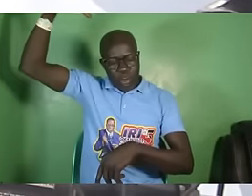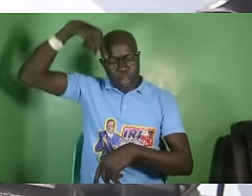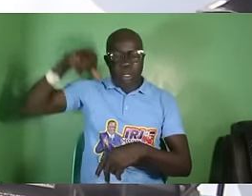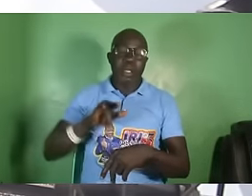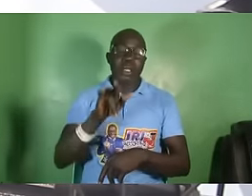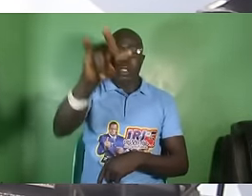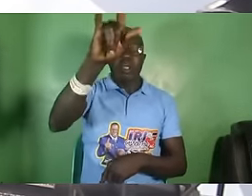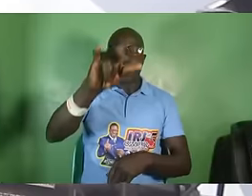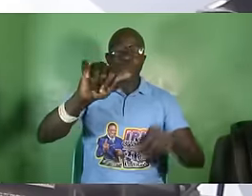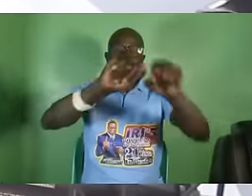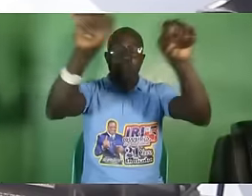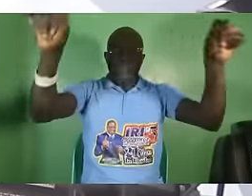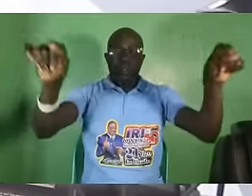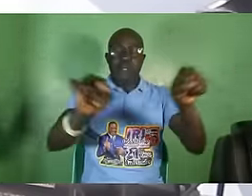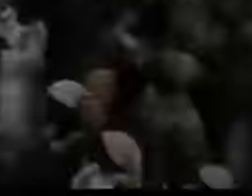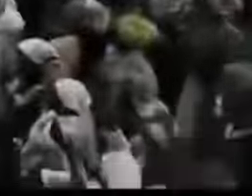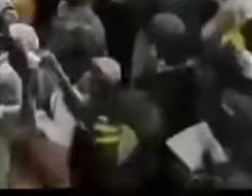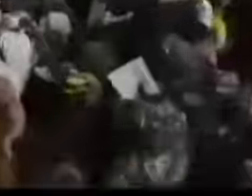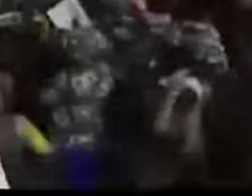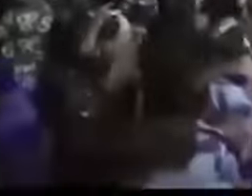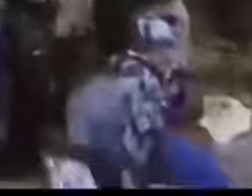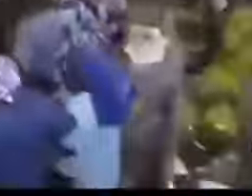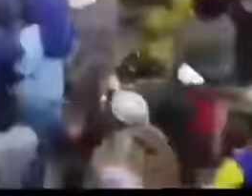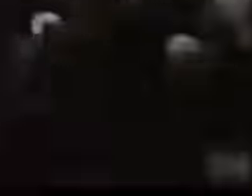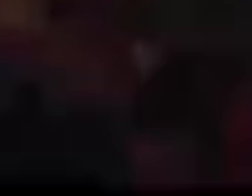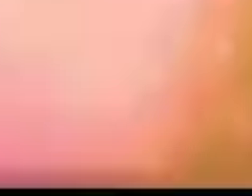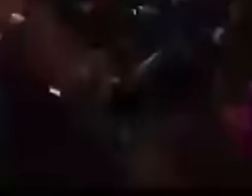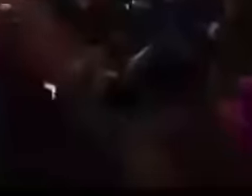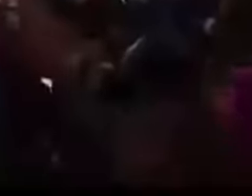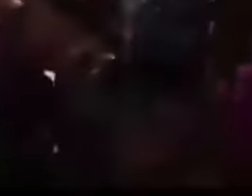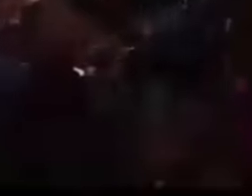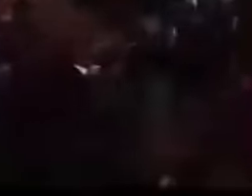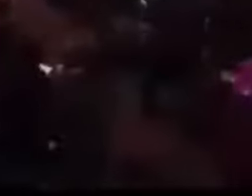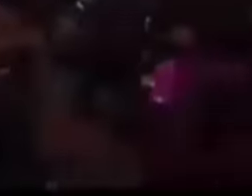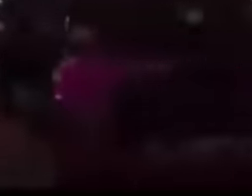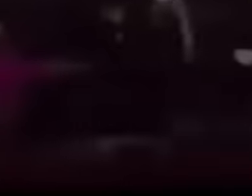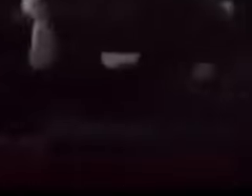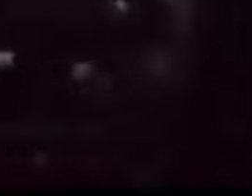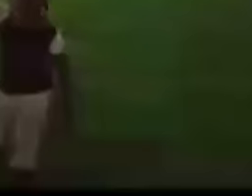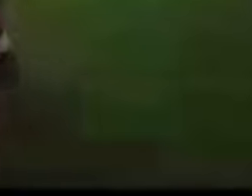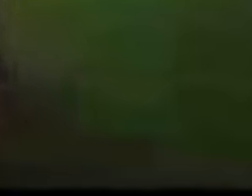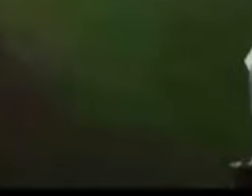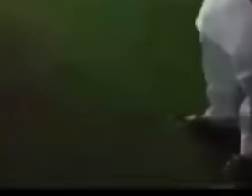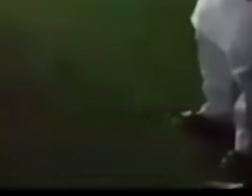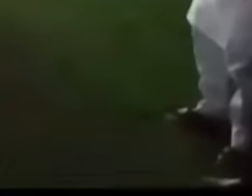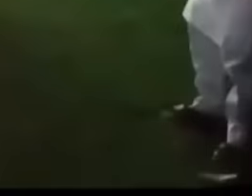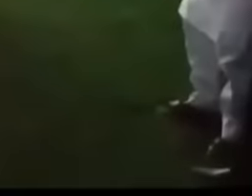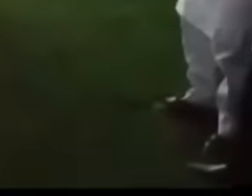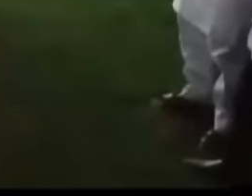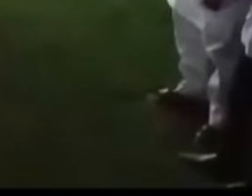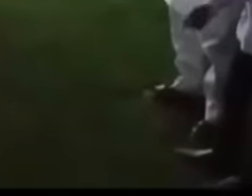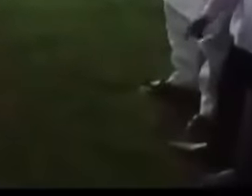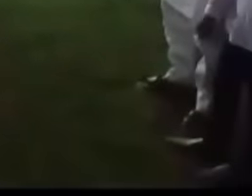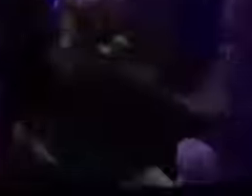Edobi, Airport area, Nile Ibadan. Motu de ya oni lu ku ape, Baba Sebi Oba